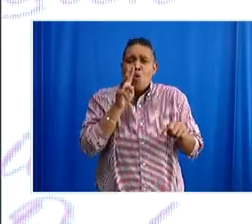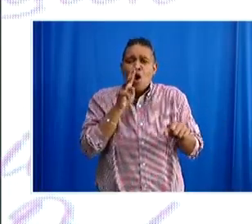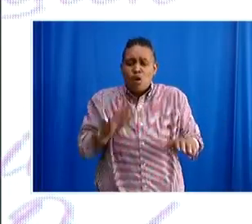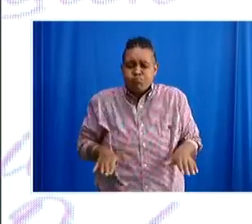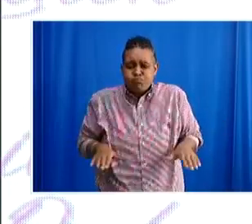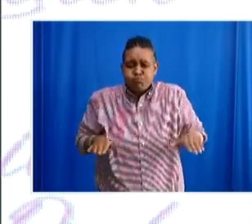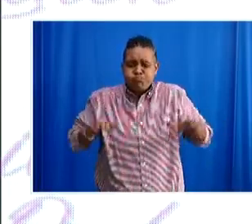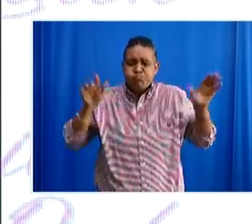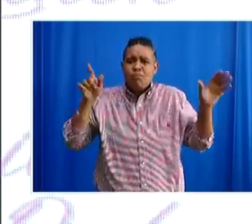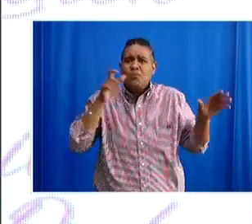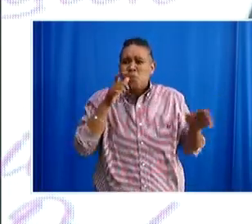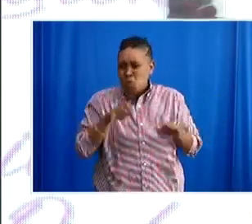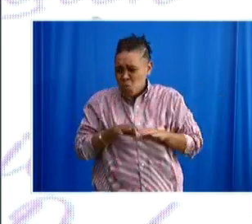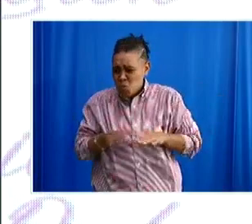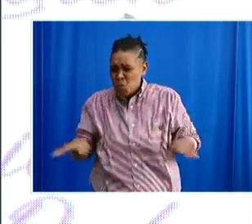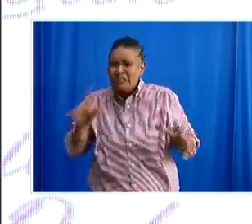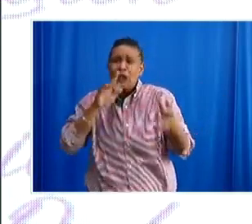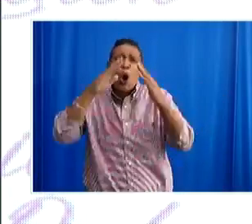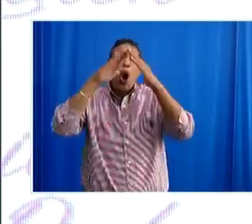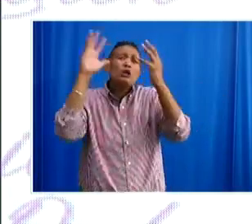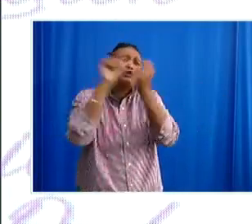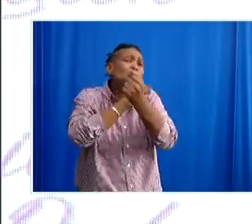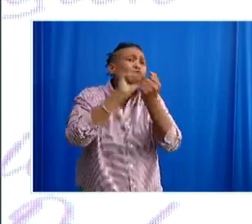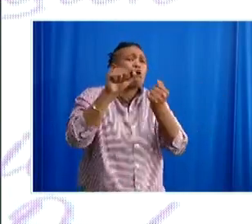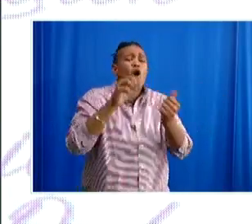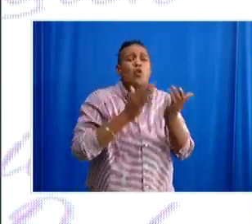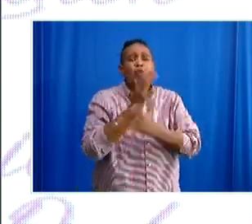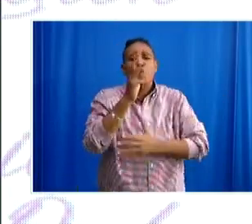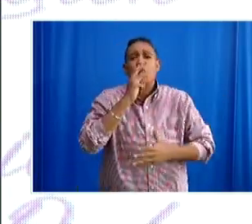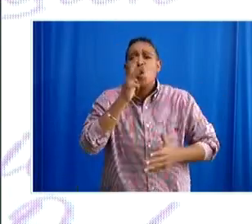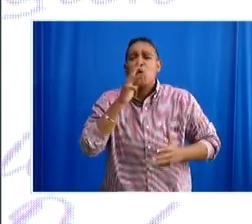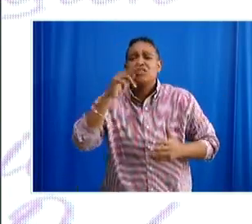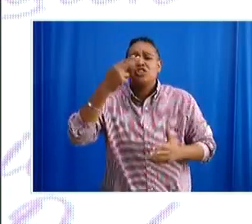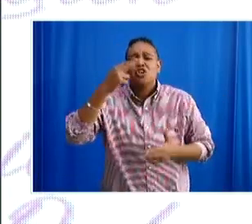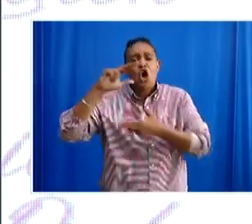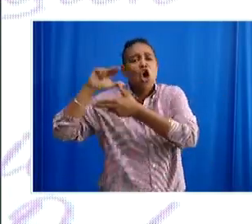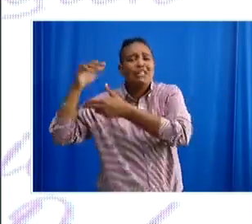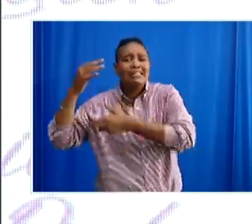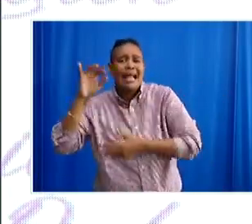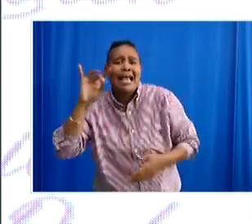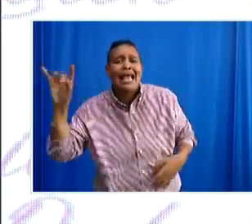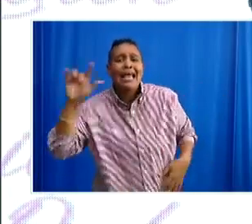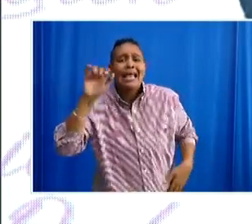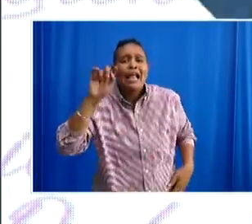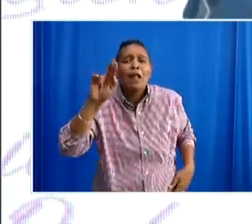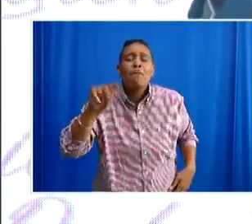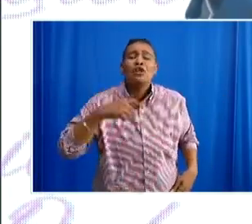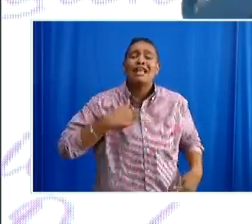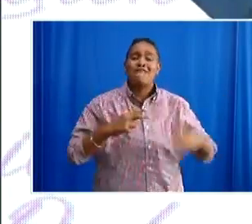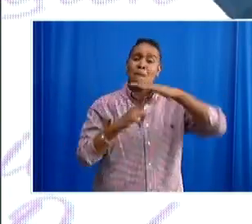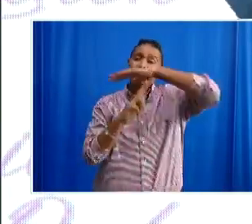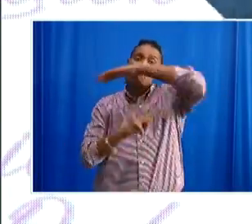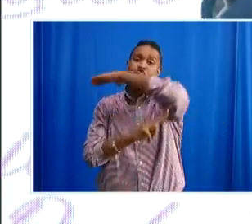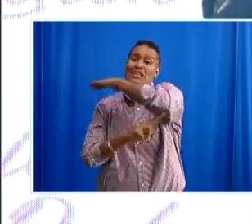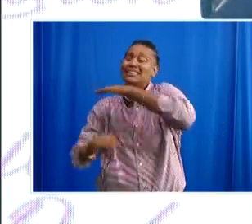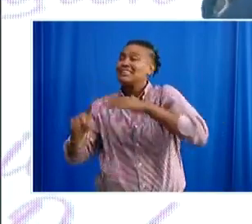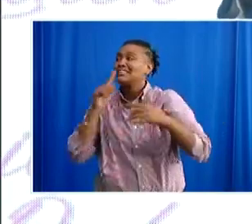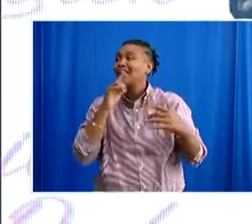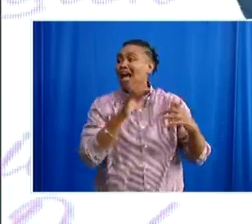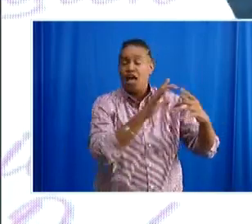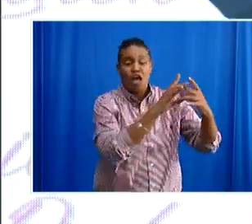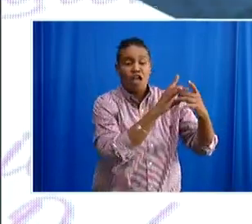whose habitats were destroyed by the hurricane. That you had bridges that